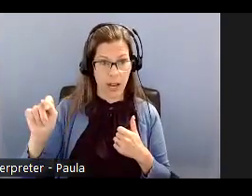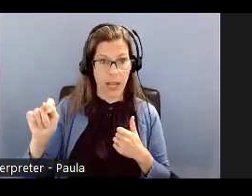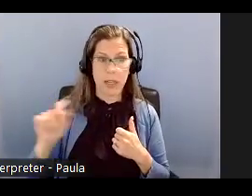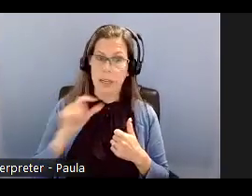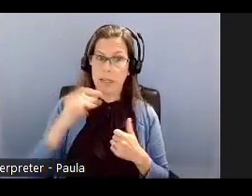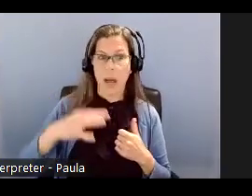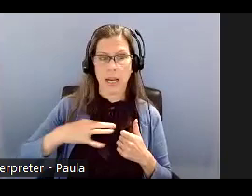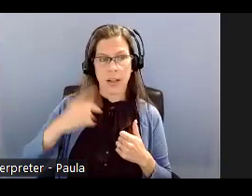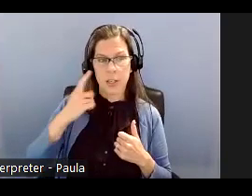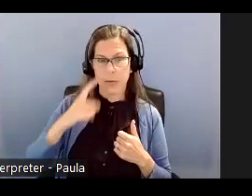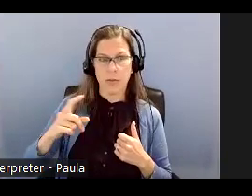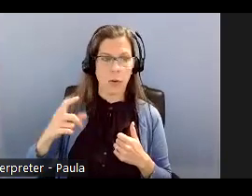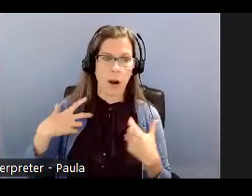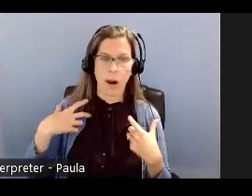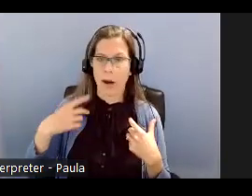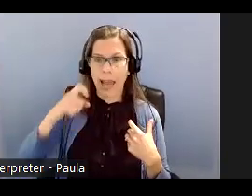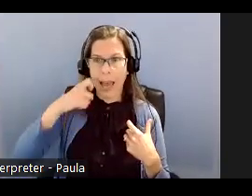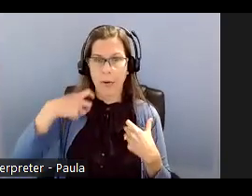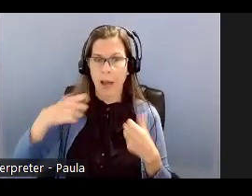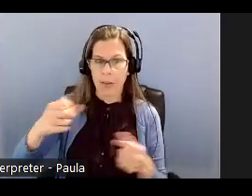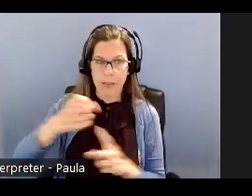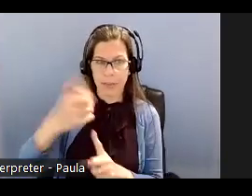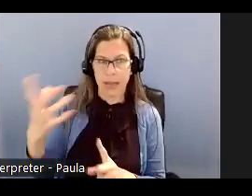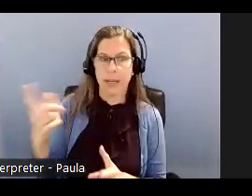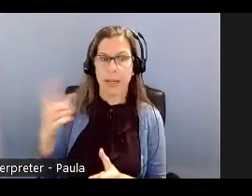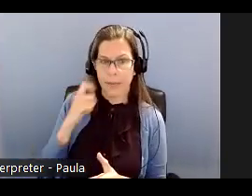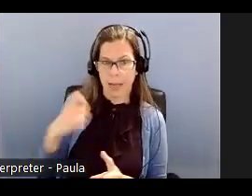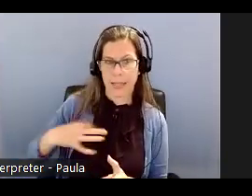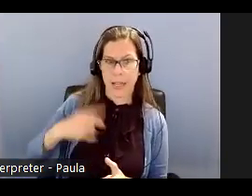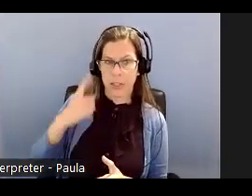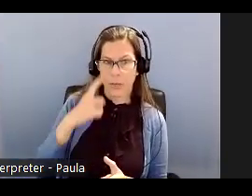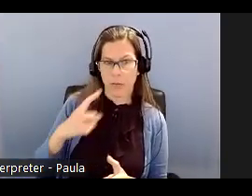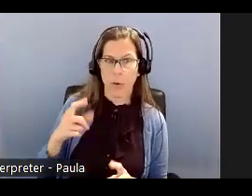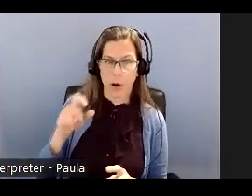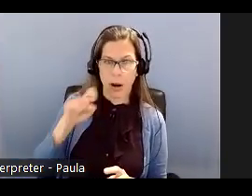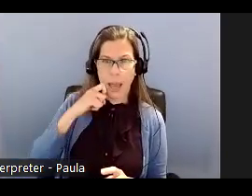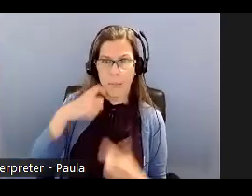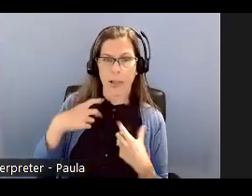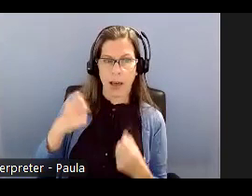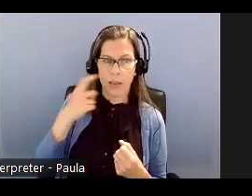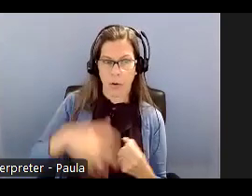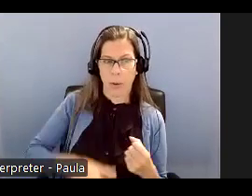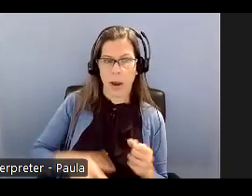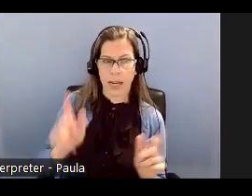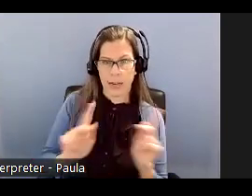eligible for Apple Health expansion as they are eligible for the Apple Health for pregnant individuals.